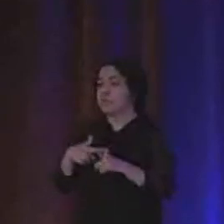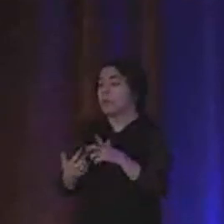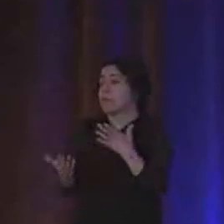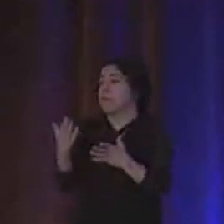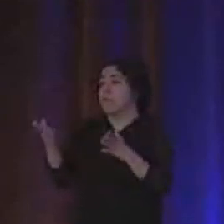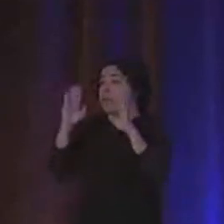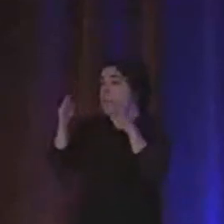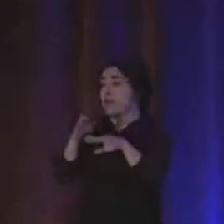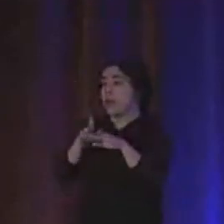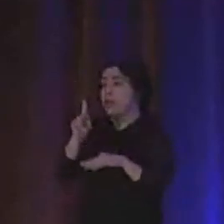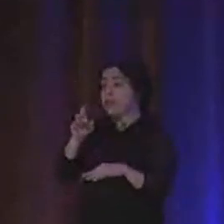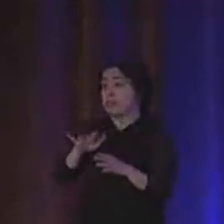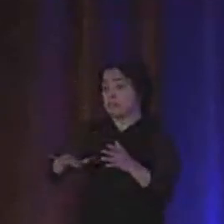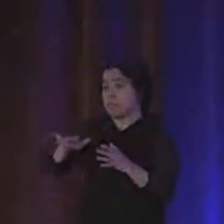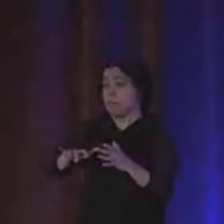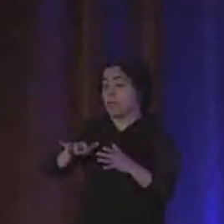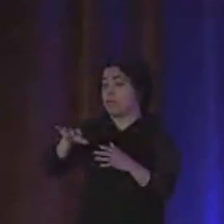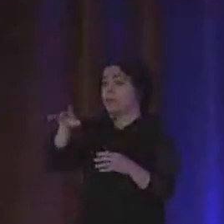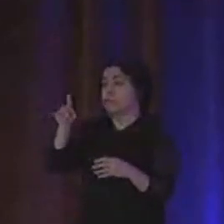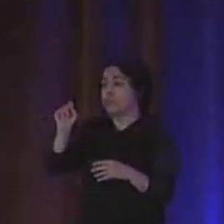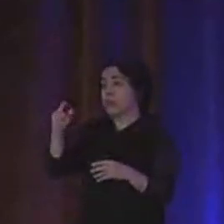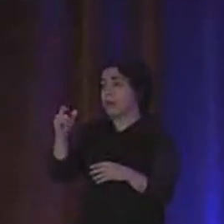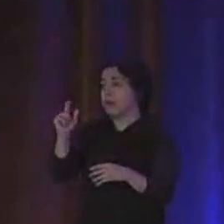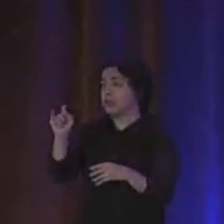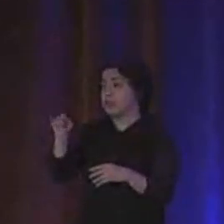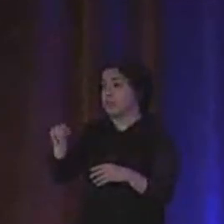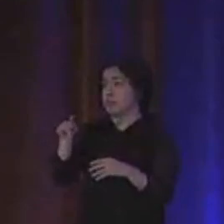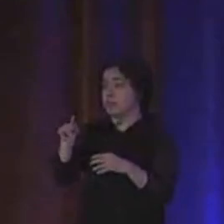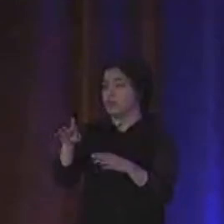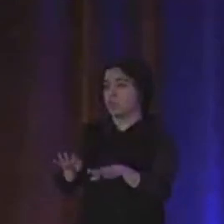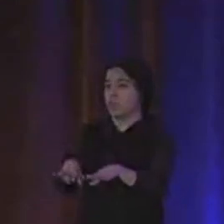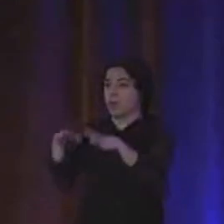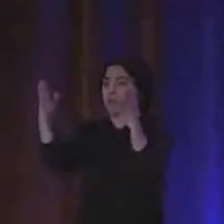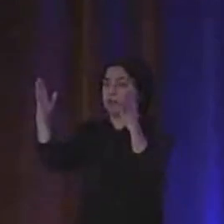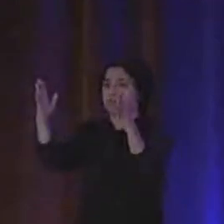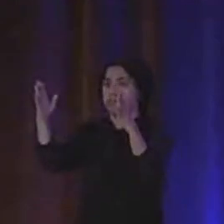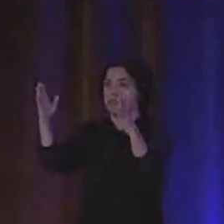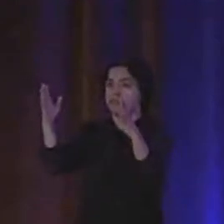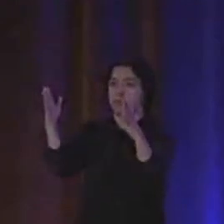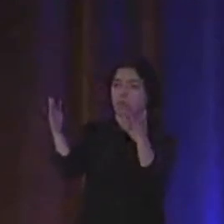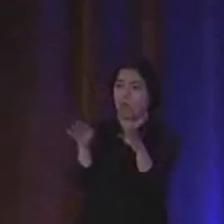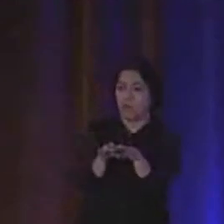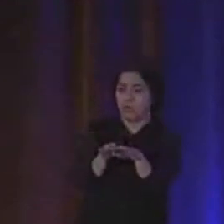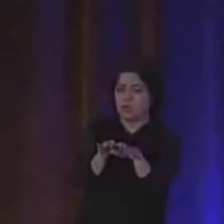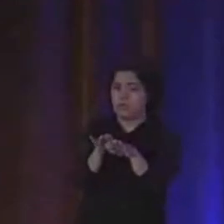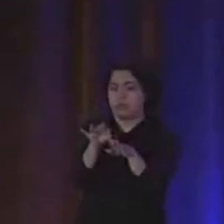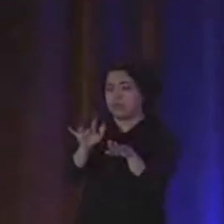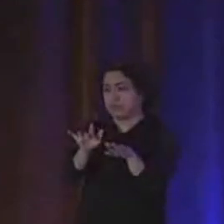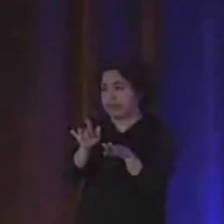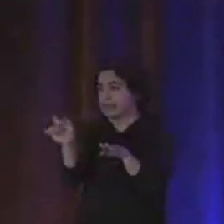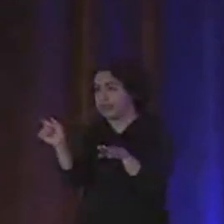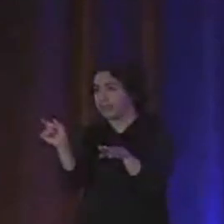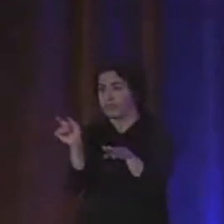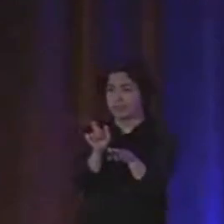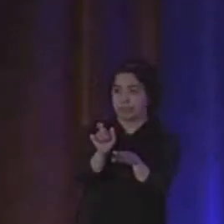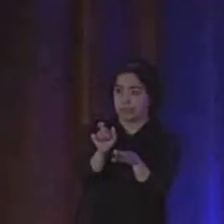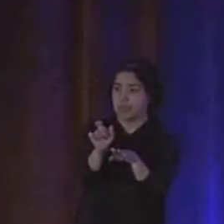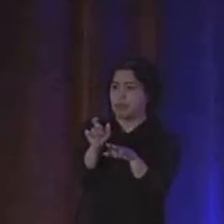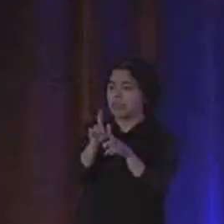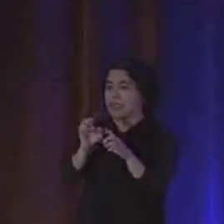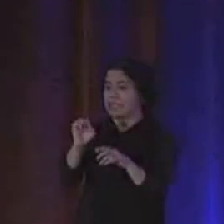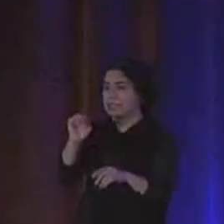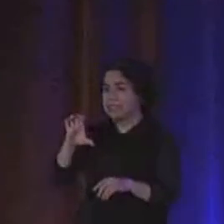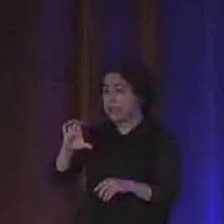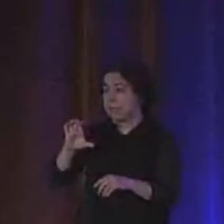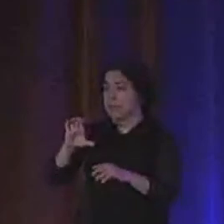on a keyboard. Toggle tip, you toggle it open, you can toggle it closed, you can use the escape to return focus, and the